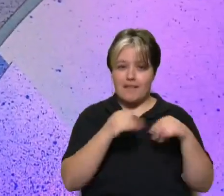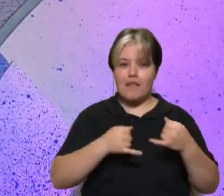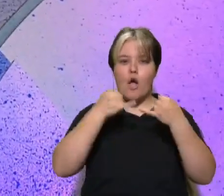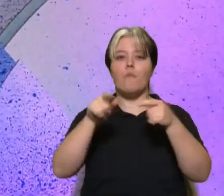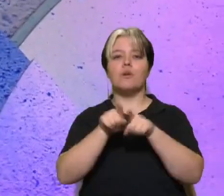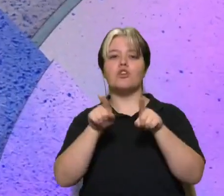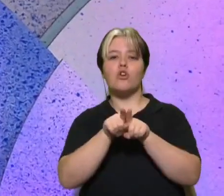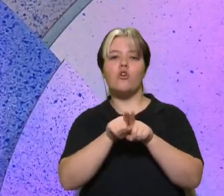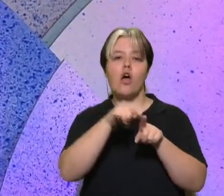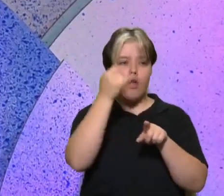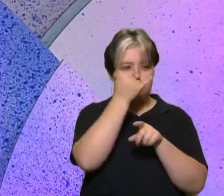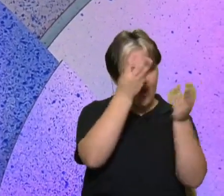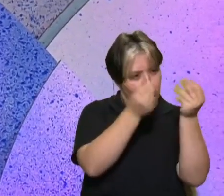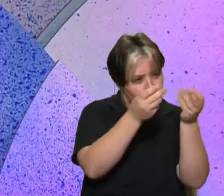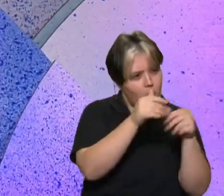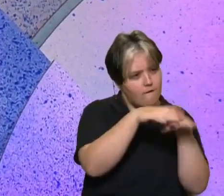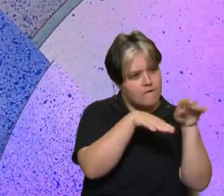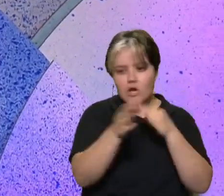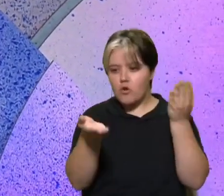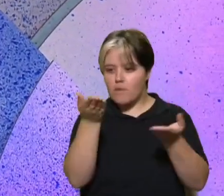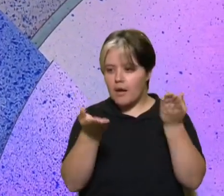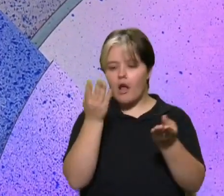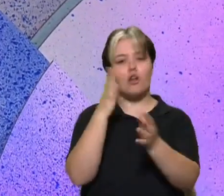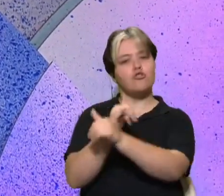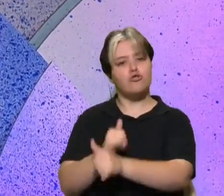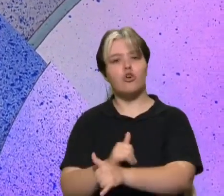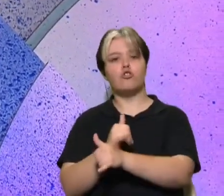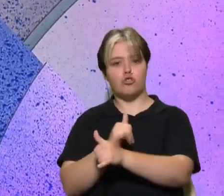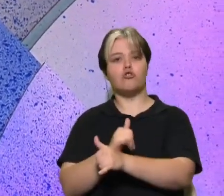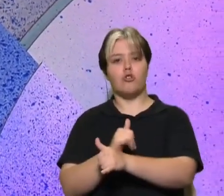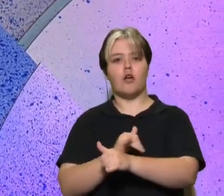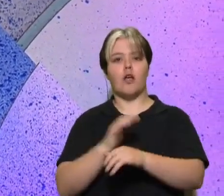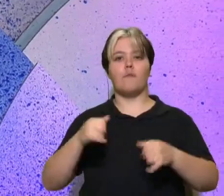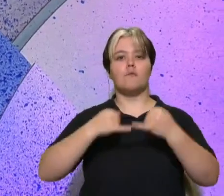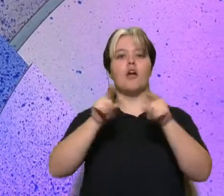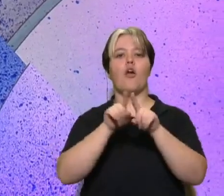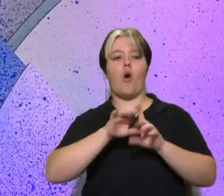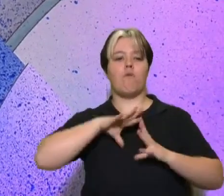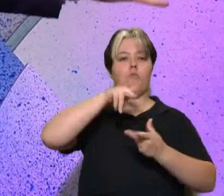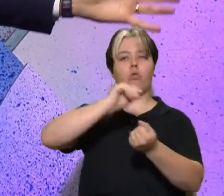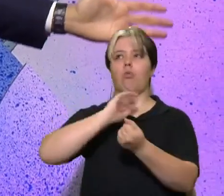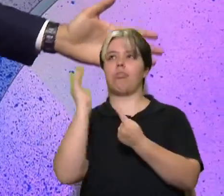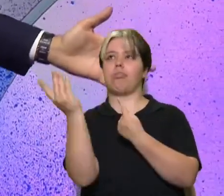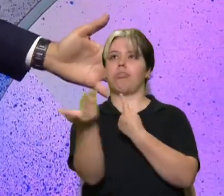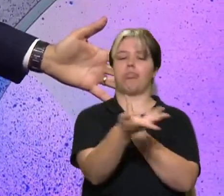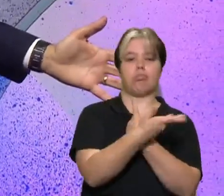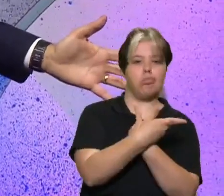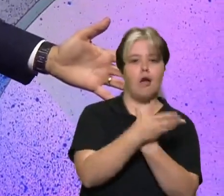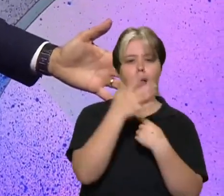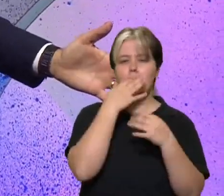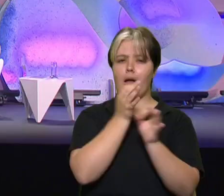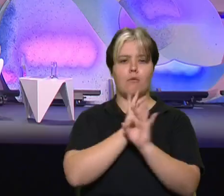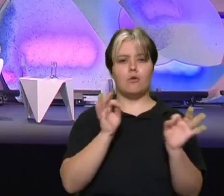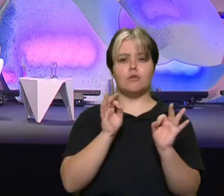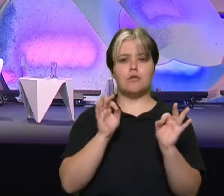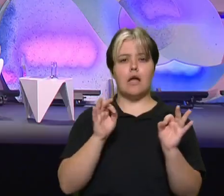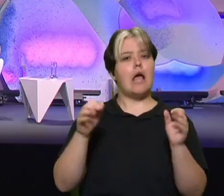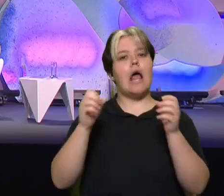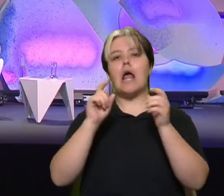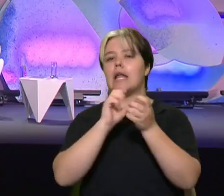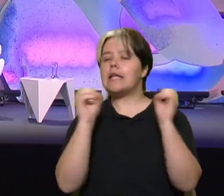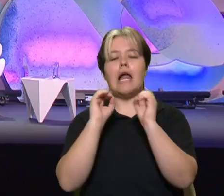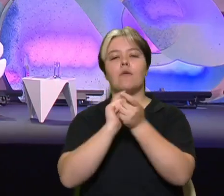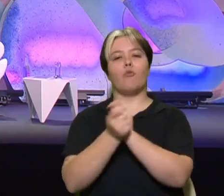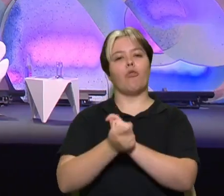mathematical models, and then we can't simulate or compare. And then we admit that the world is that